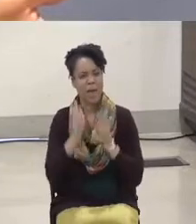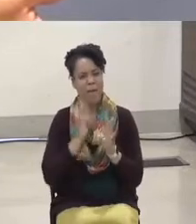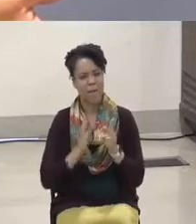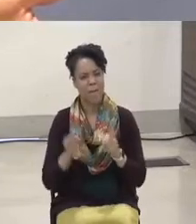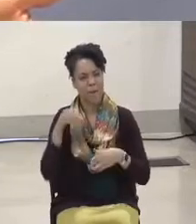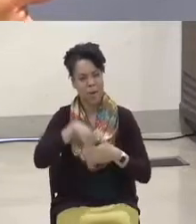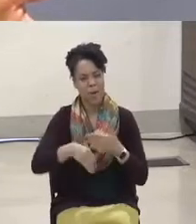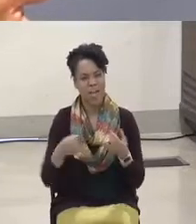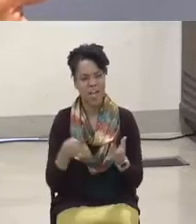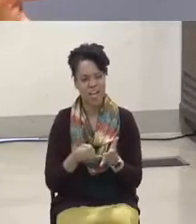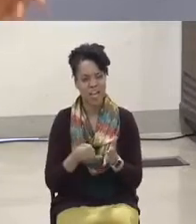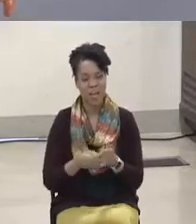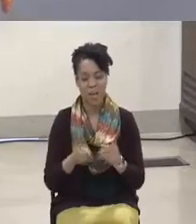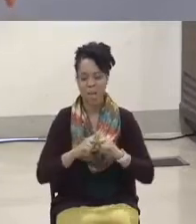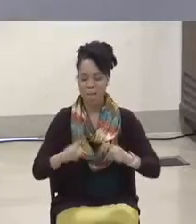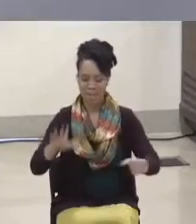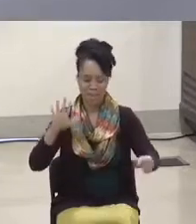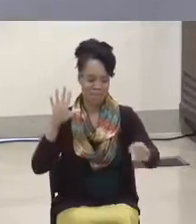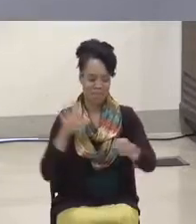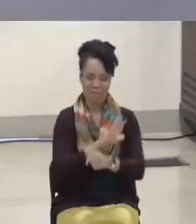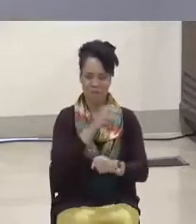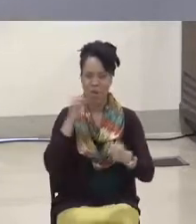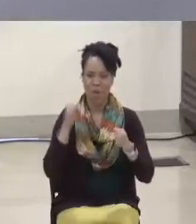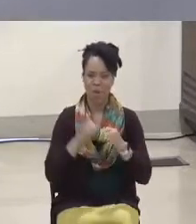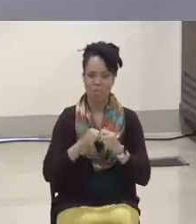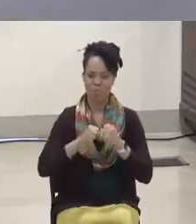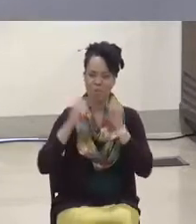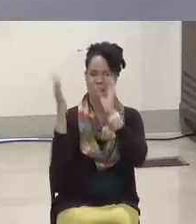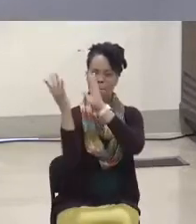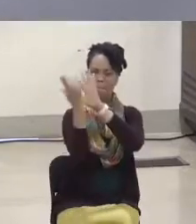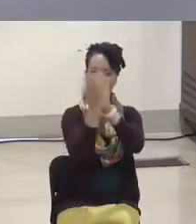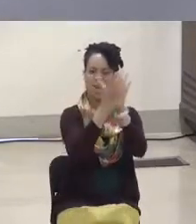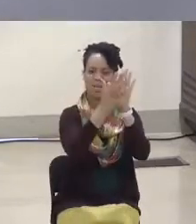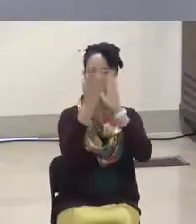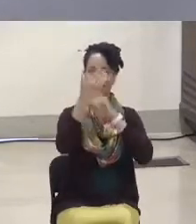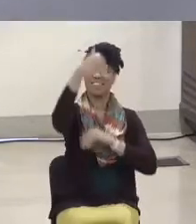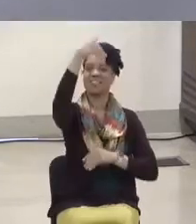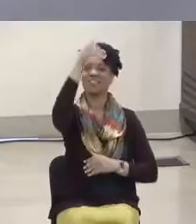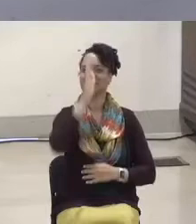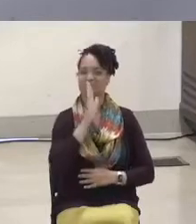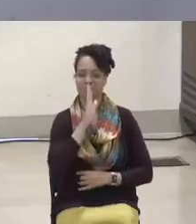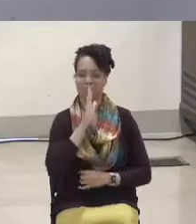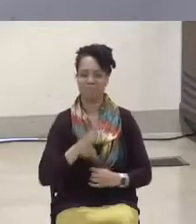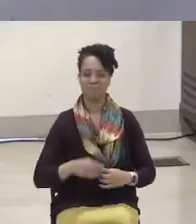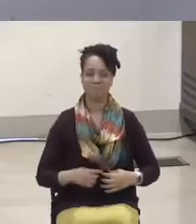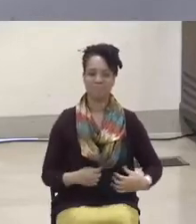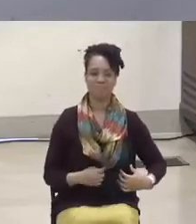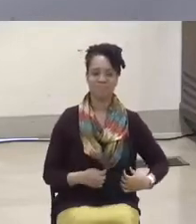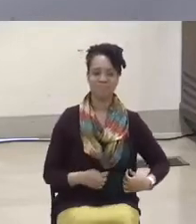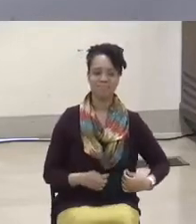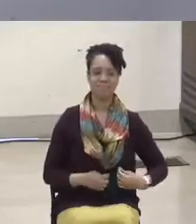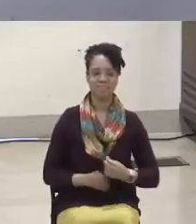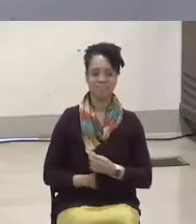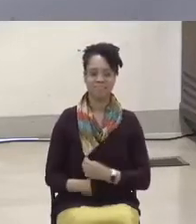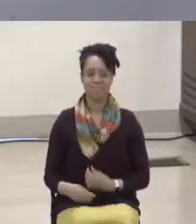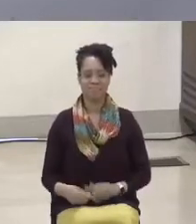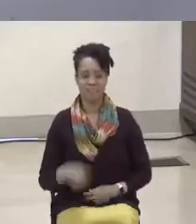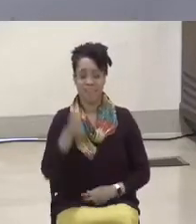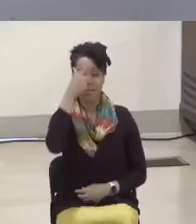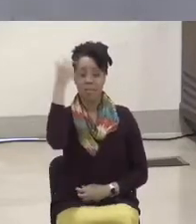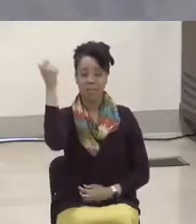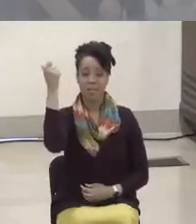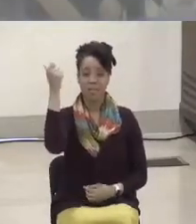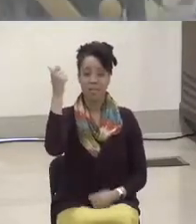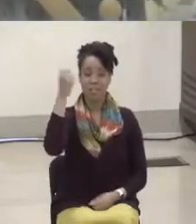tiene gente adentro, but is filled with the presence of God. pero está llena de la presencia de Dios.